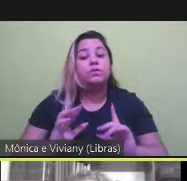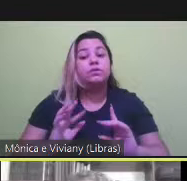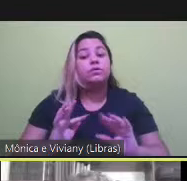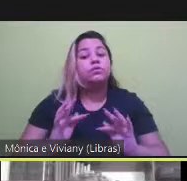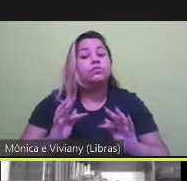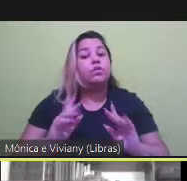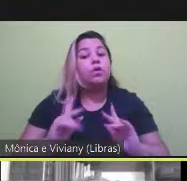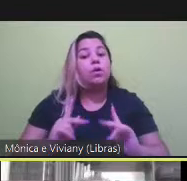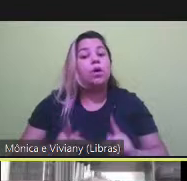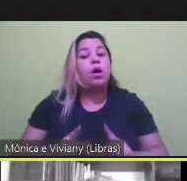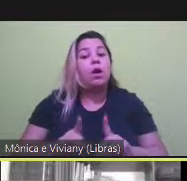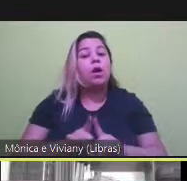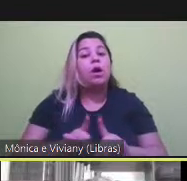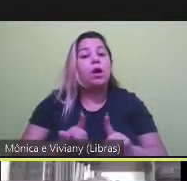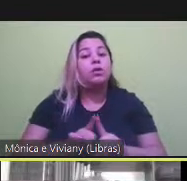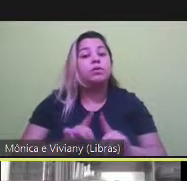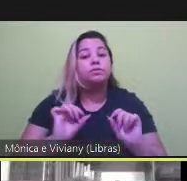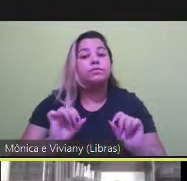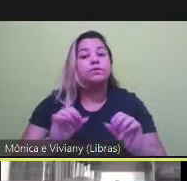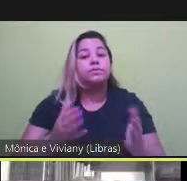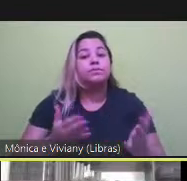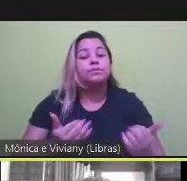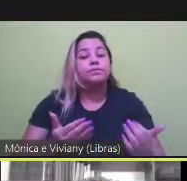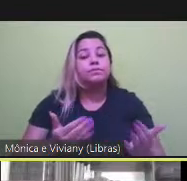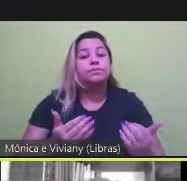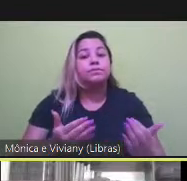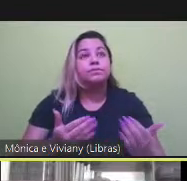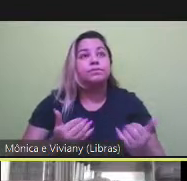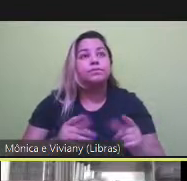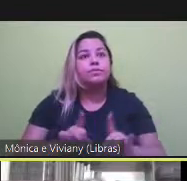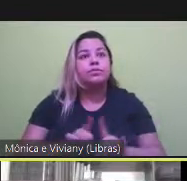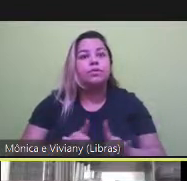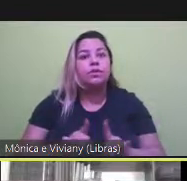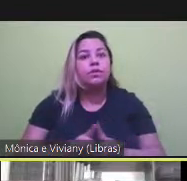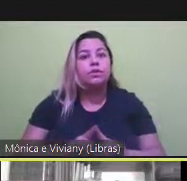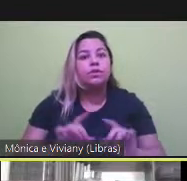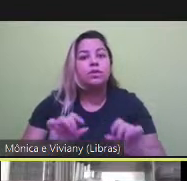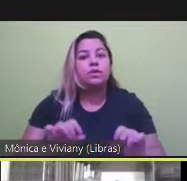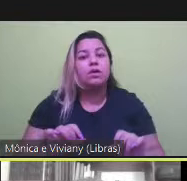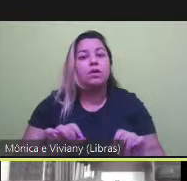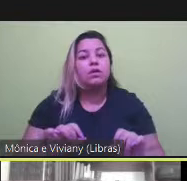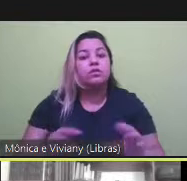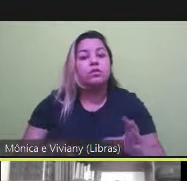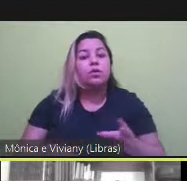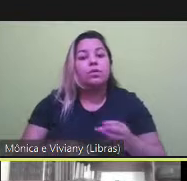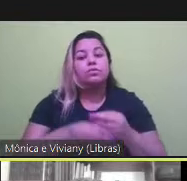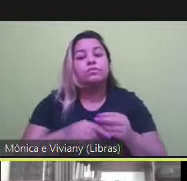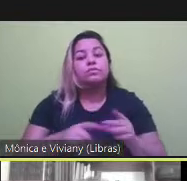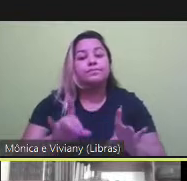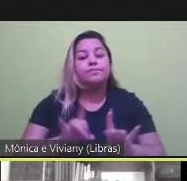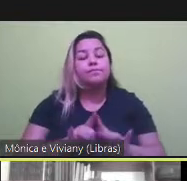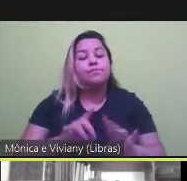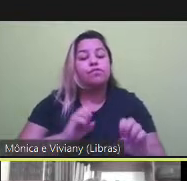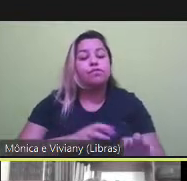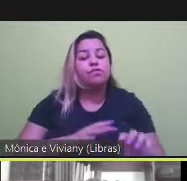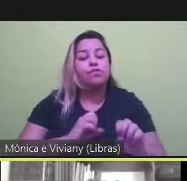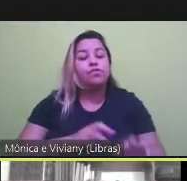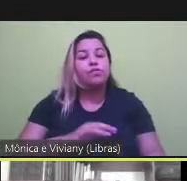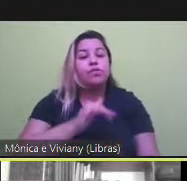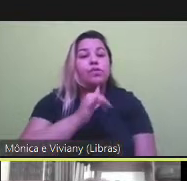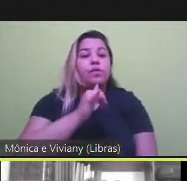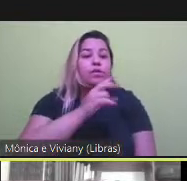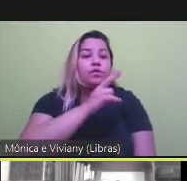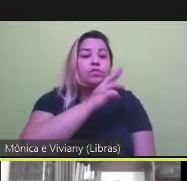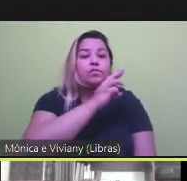an integral program and had 5 lines of intervention. The first one connected to the emotional education, and